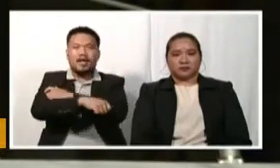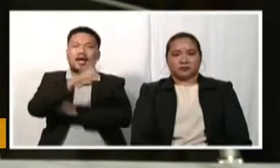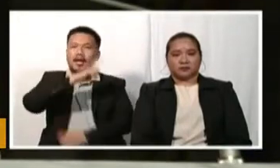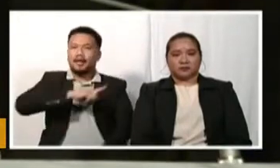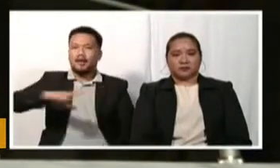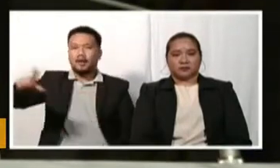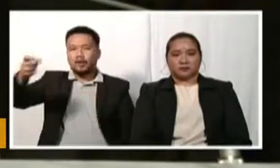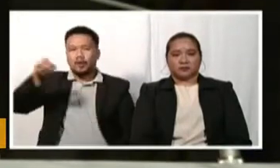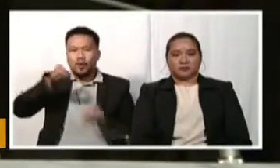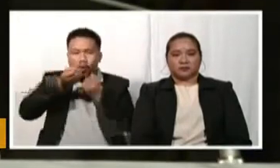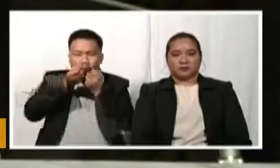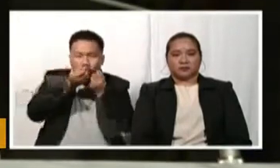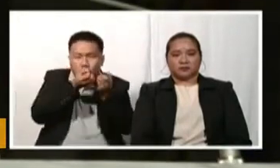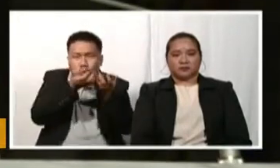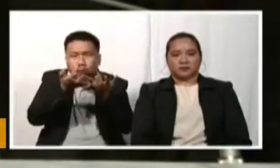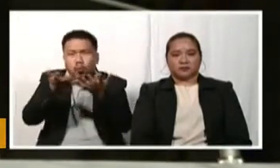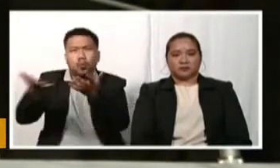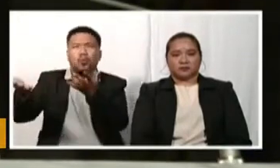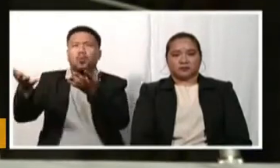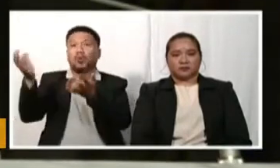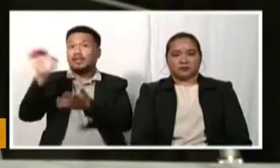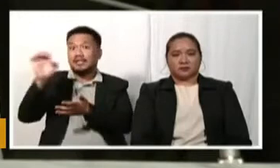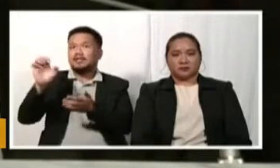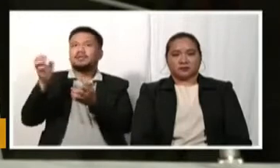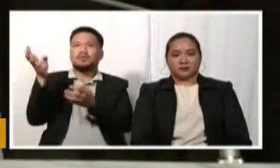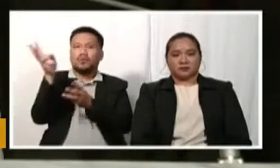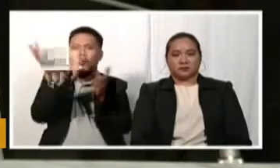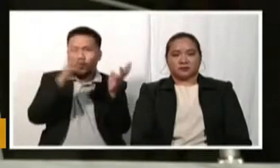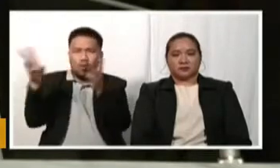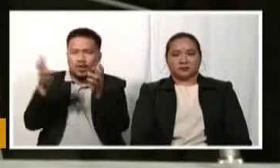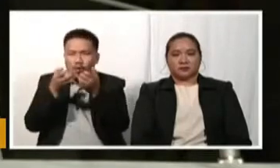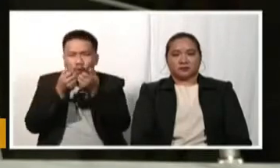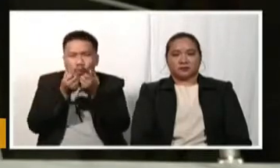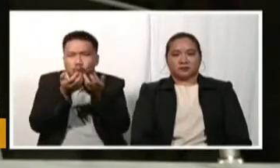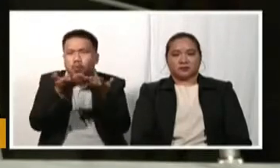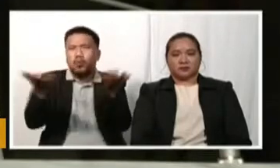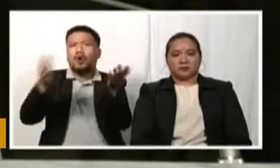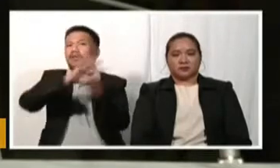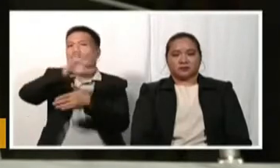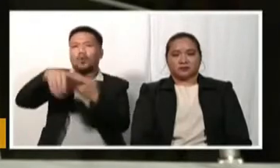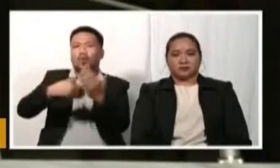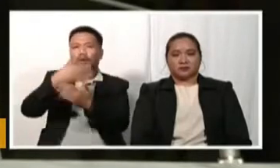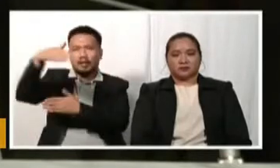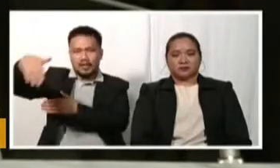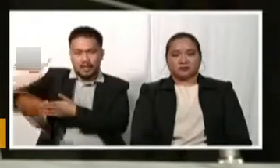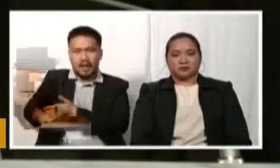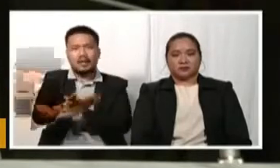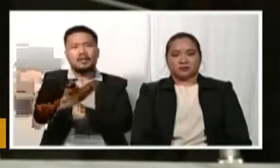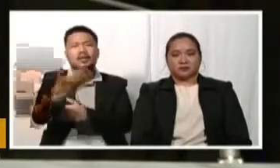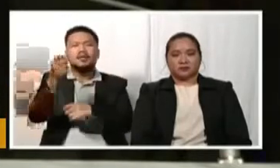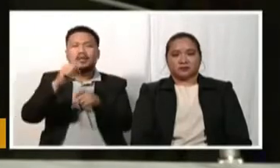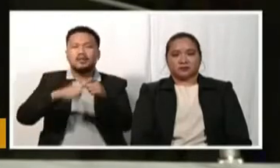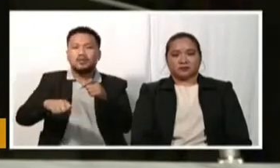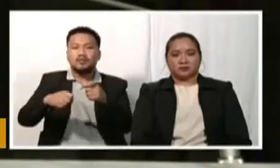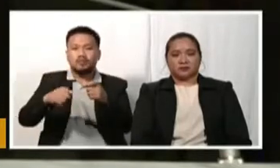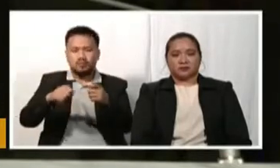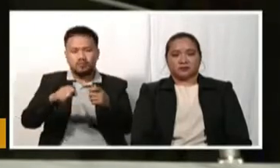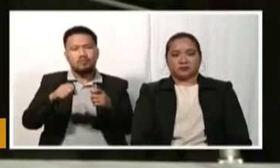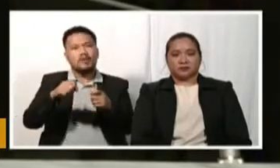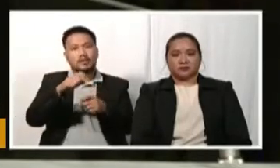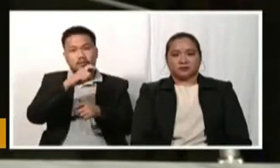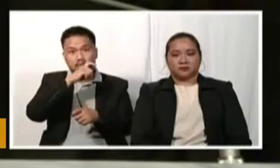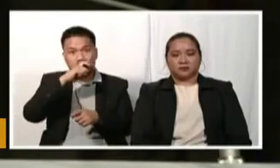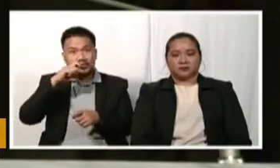sea with a strong east wind throughout the night, and so turned it